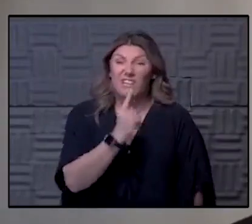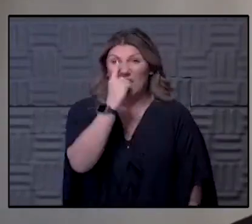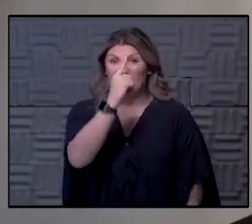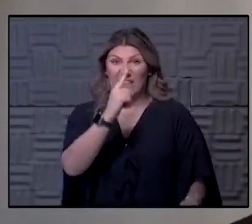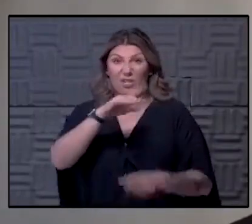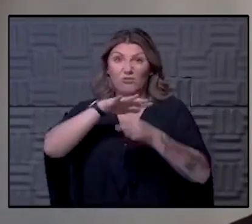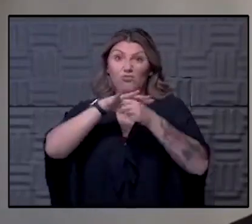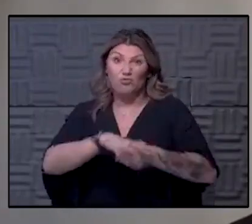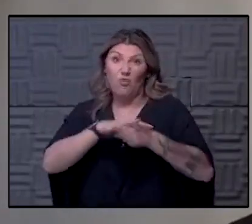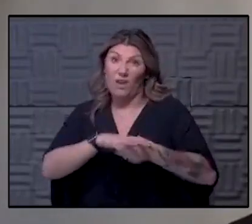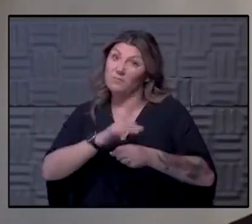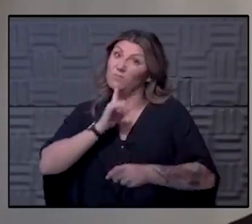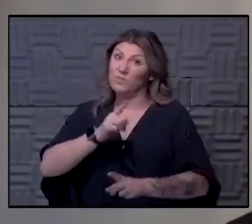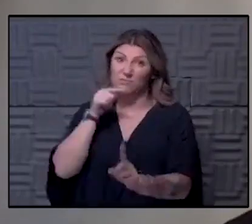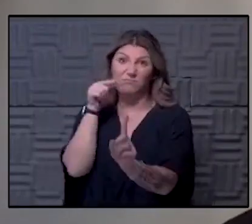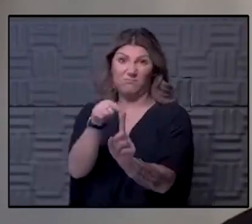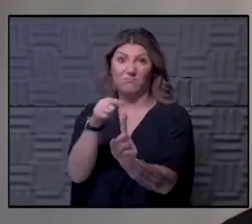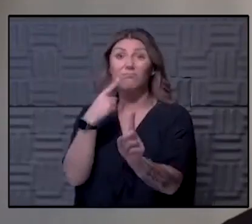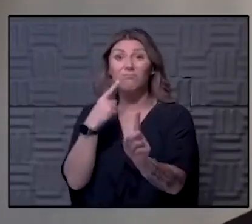that everybody